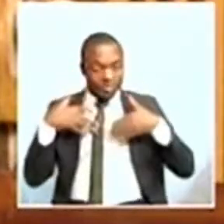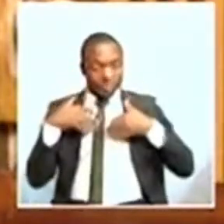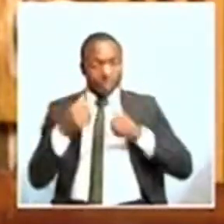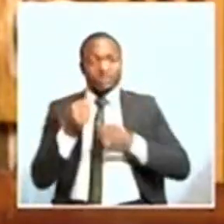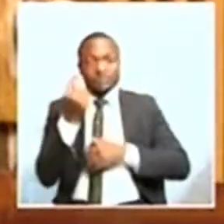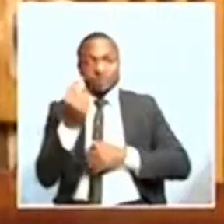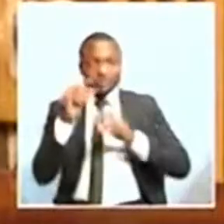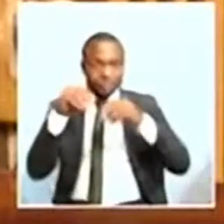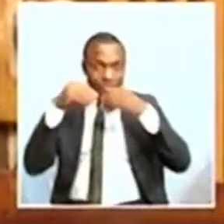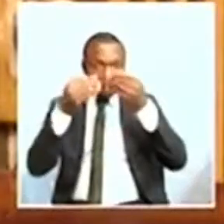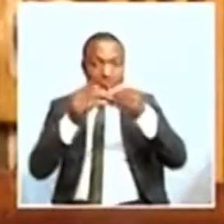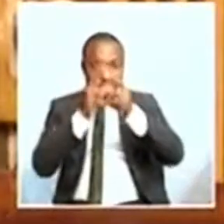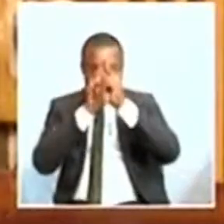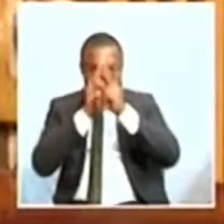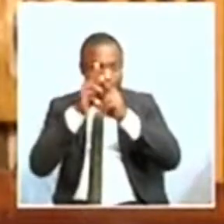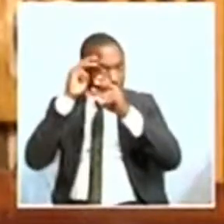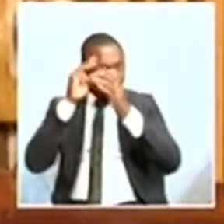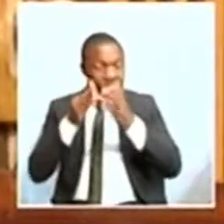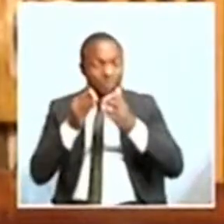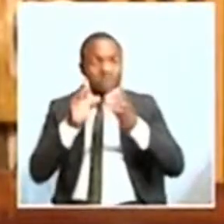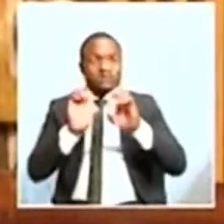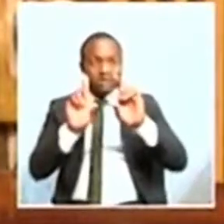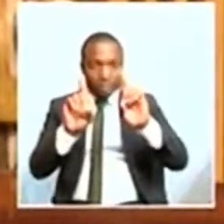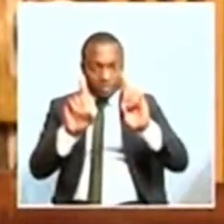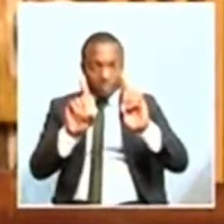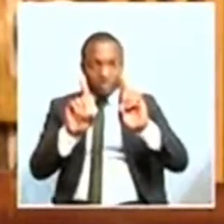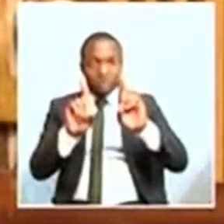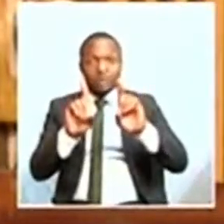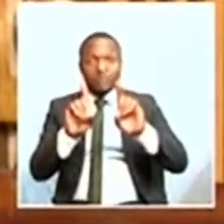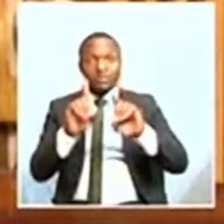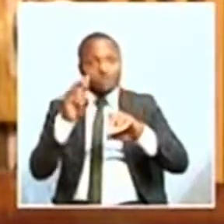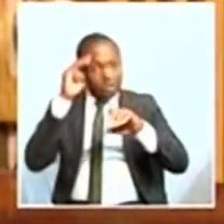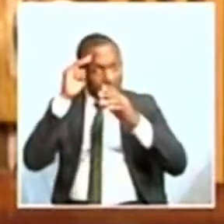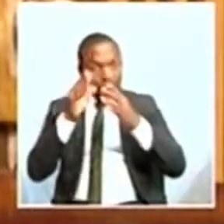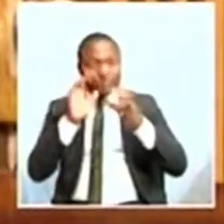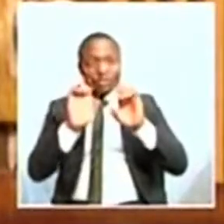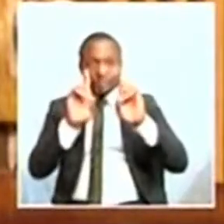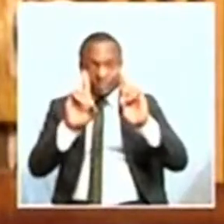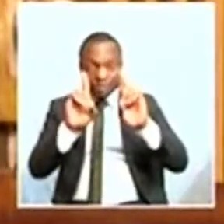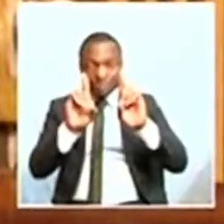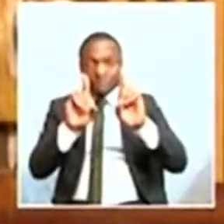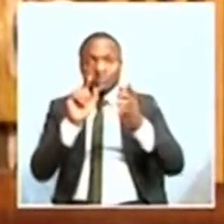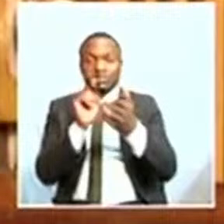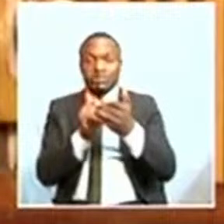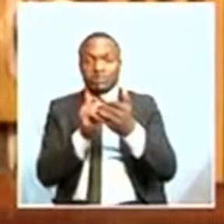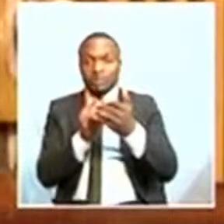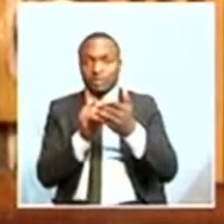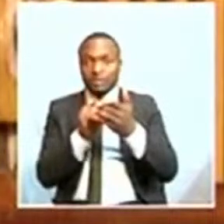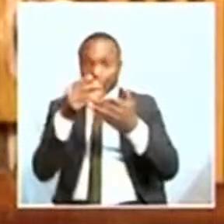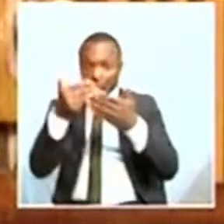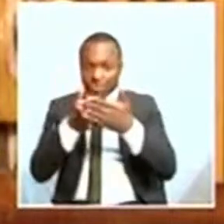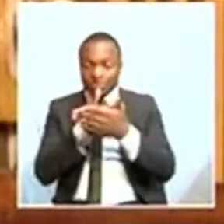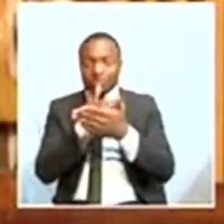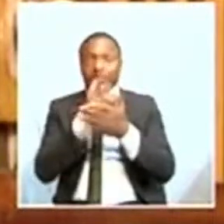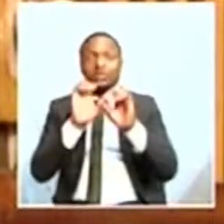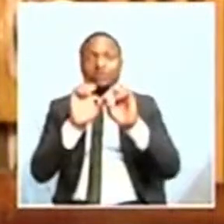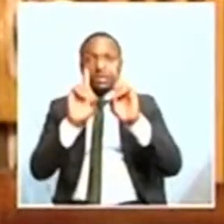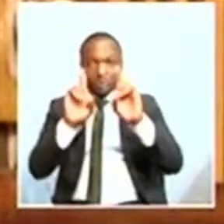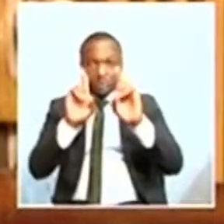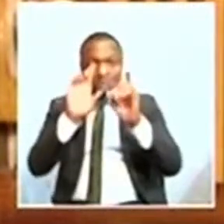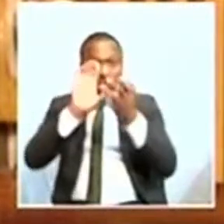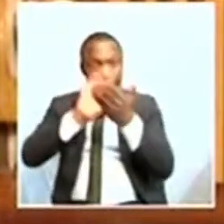1 was delivered by the Minister of Education. So the one by the Minister of Education was on the new